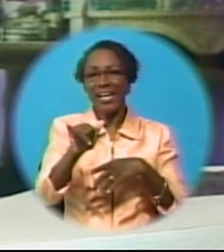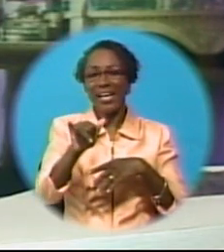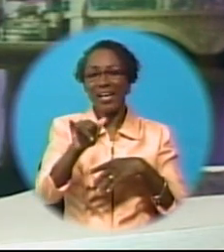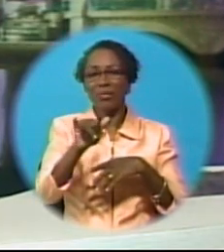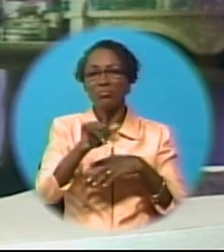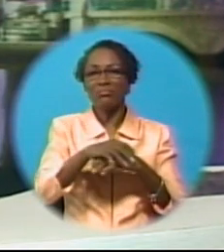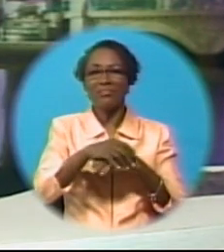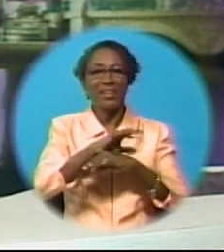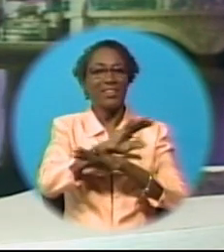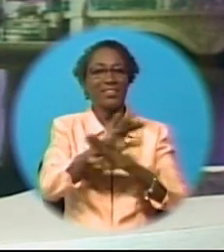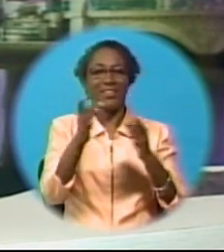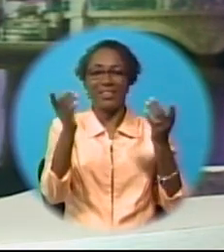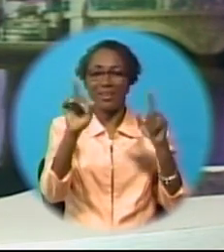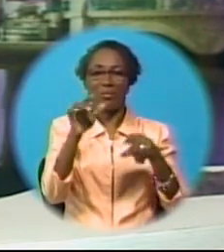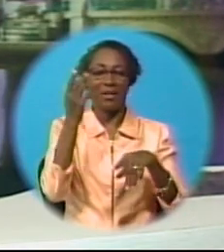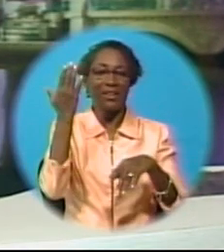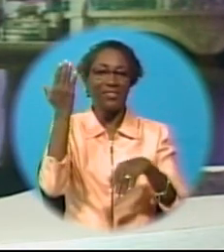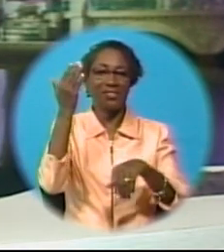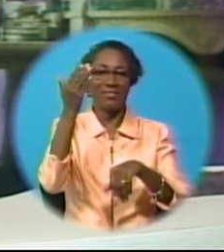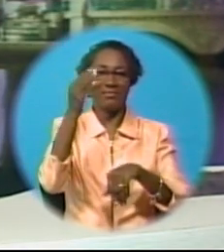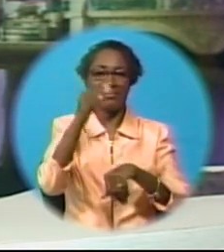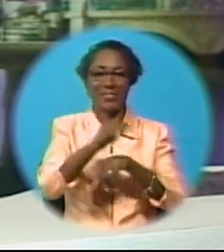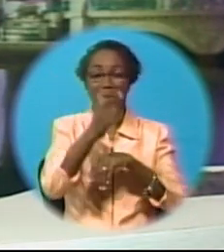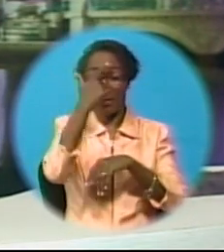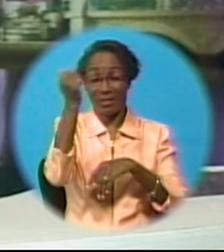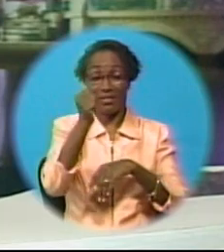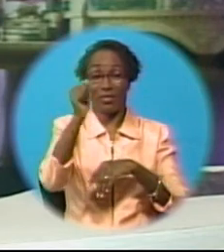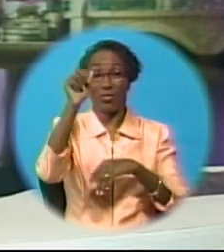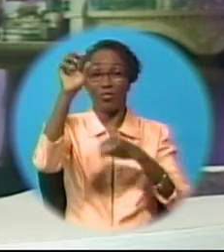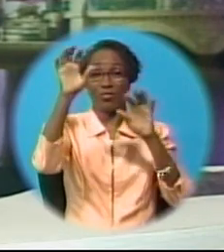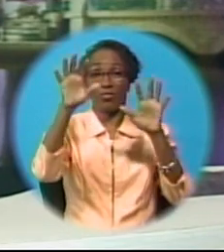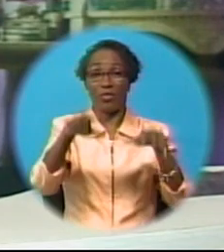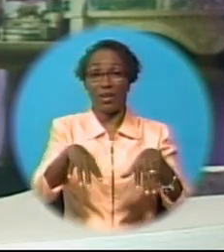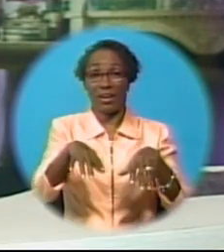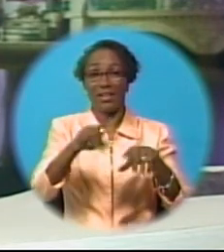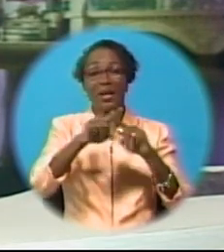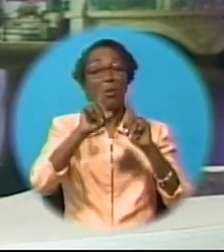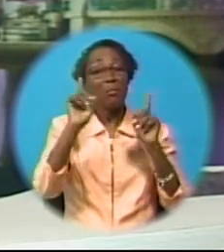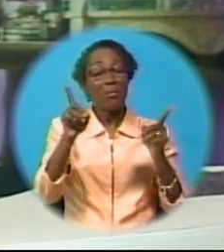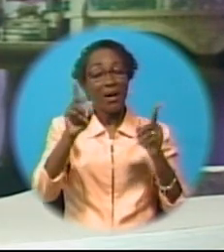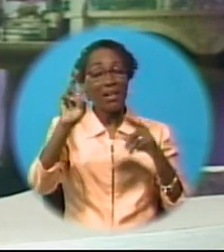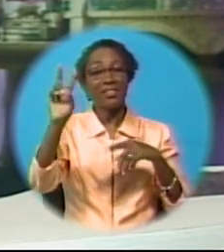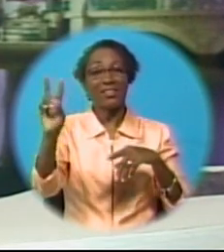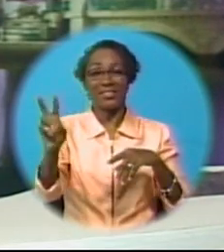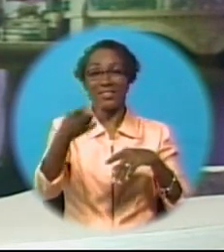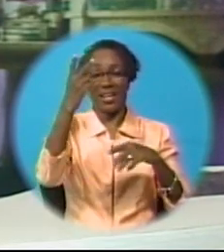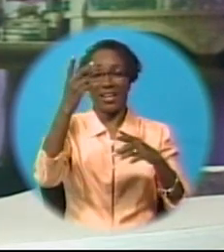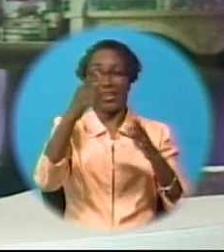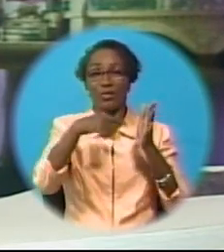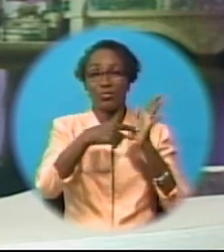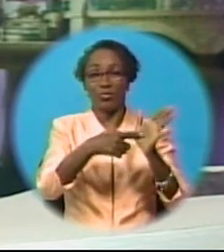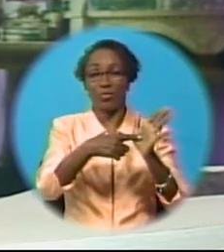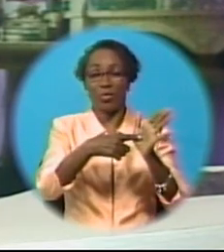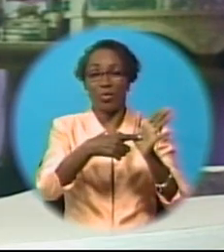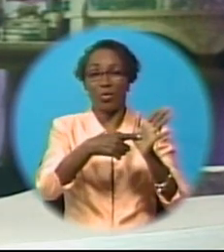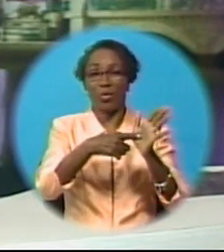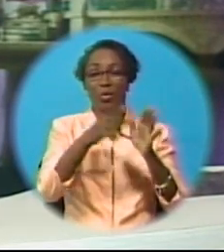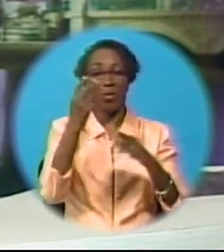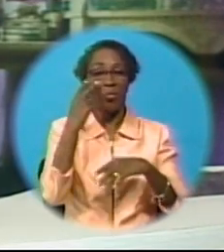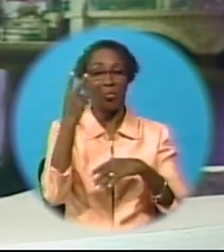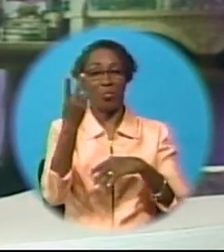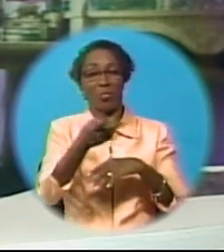unsuitable. However, the second session at the Festival of Speed still had the wow factor from other